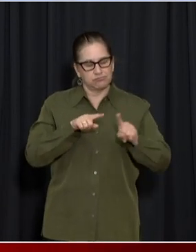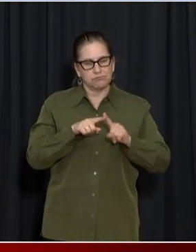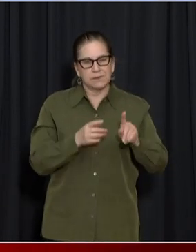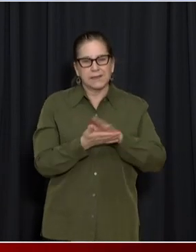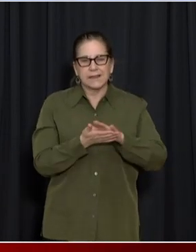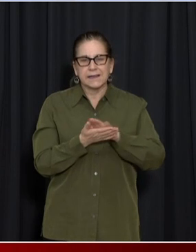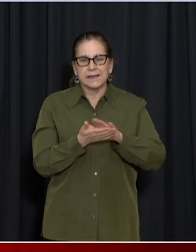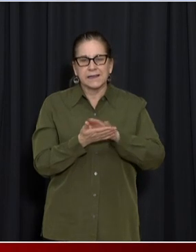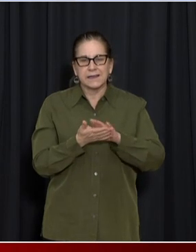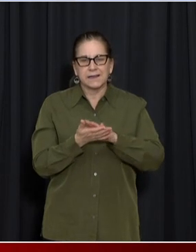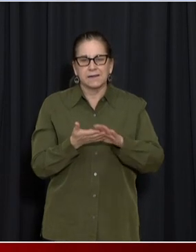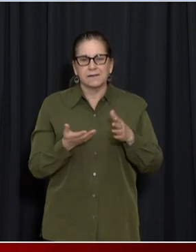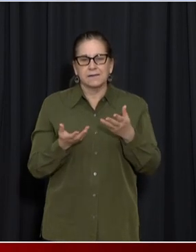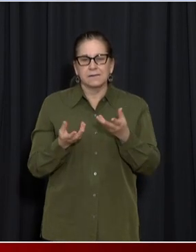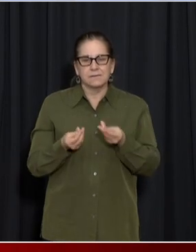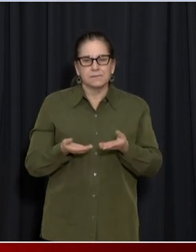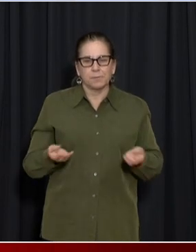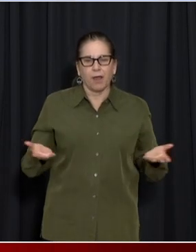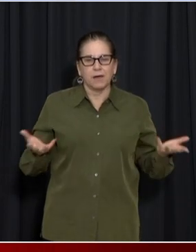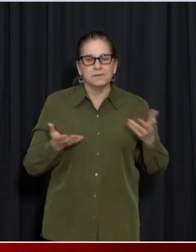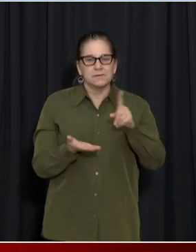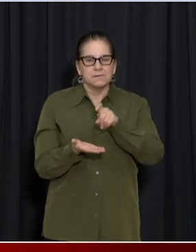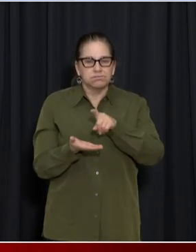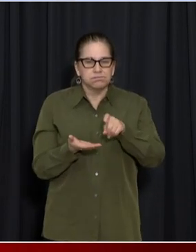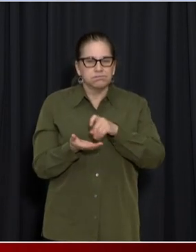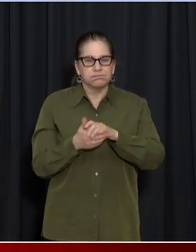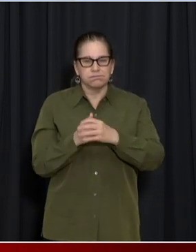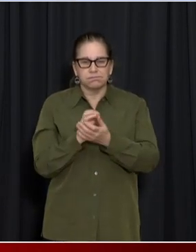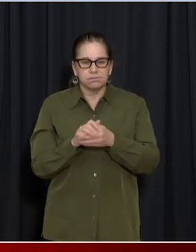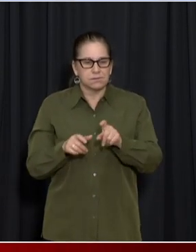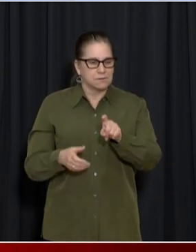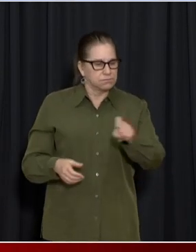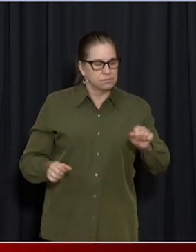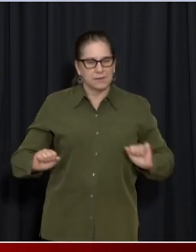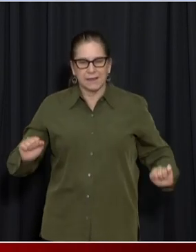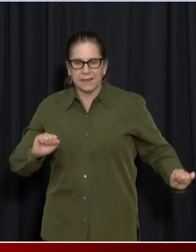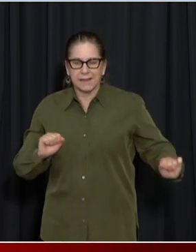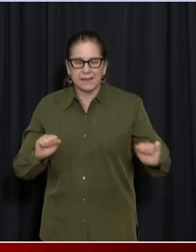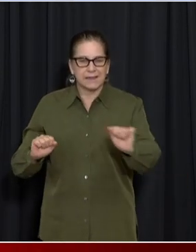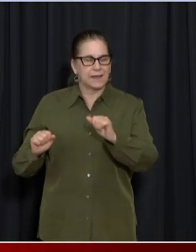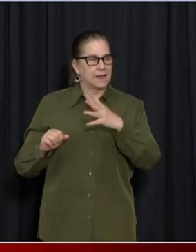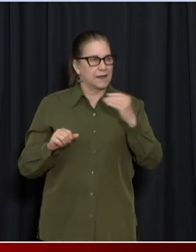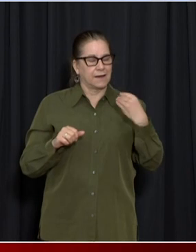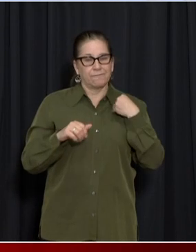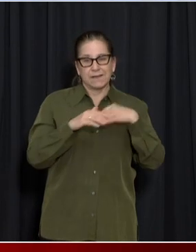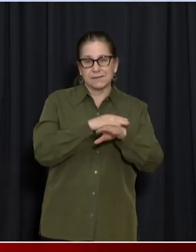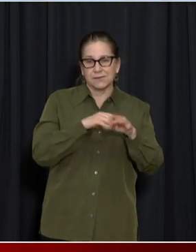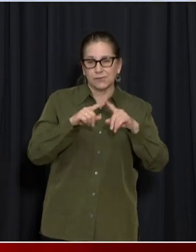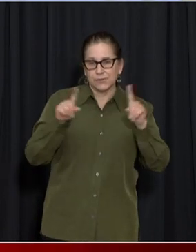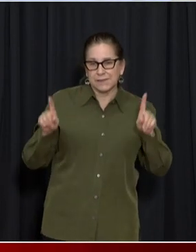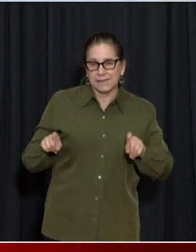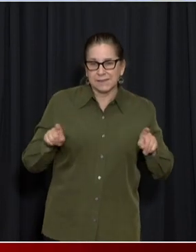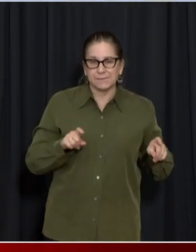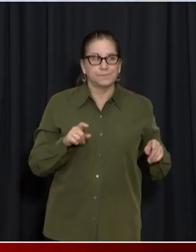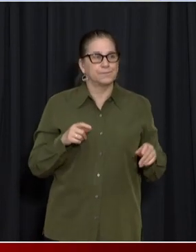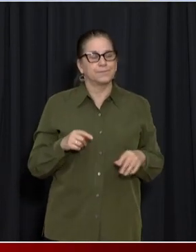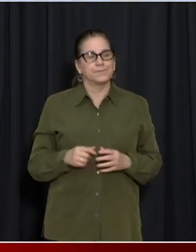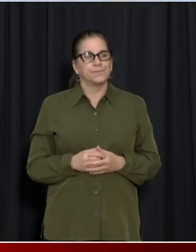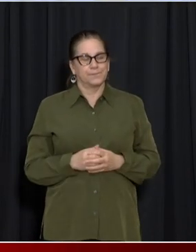needed. And now let me turn it back, Susan, to you for slide 7. Yes, thank you very much,